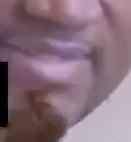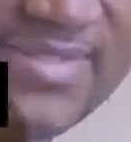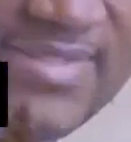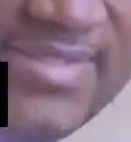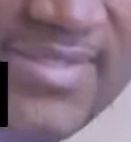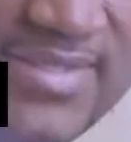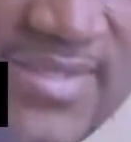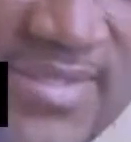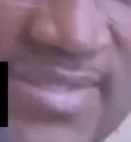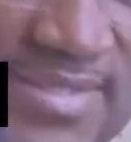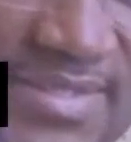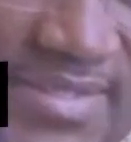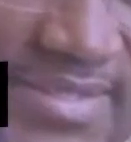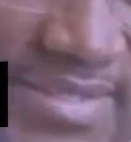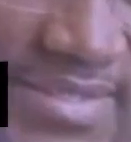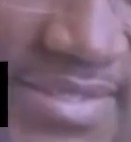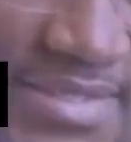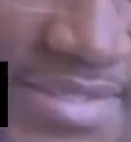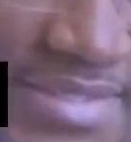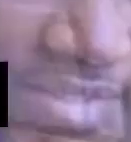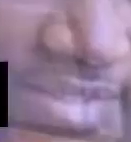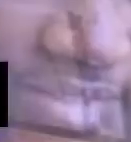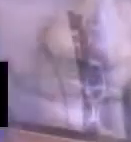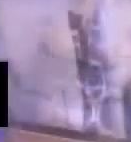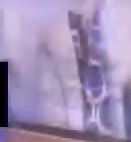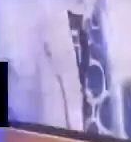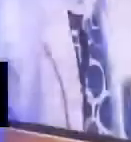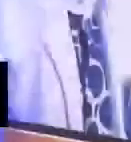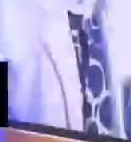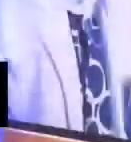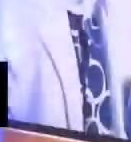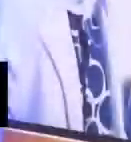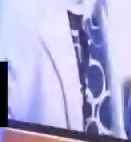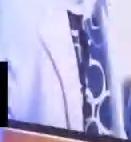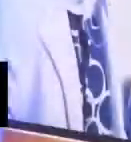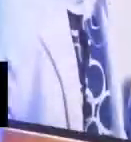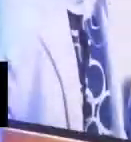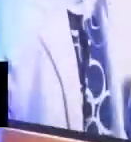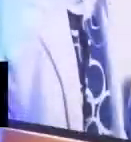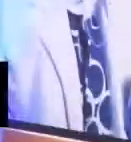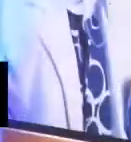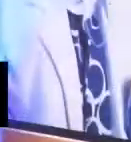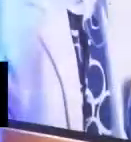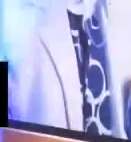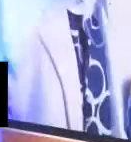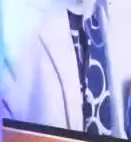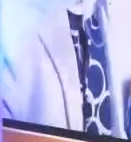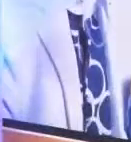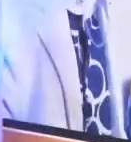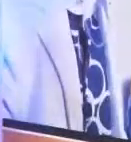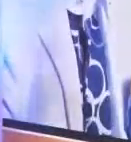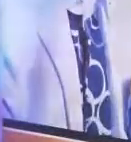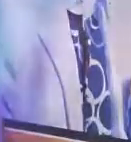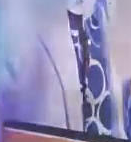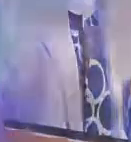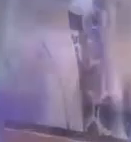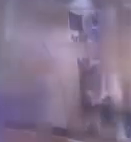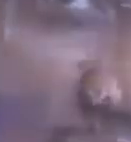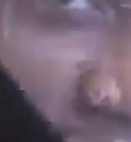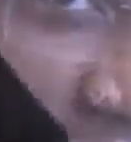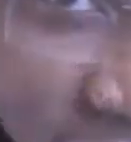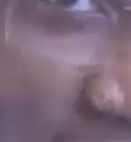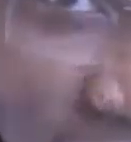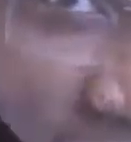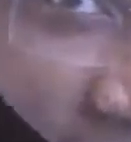Your goodness is running out. It's running out to me. With my life laid